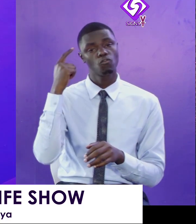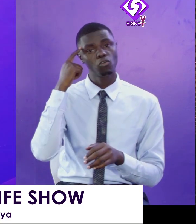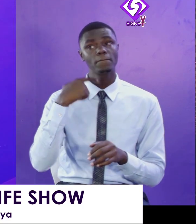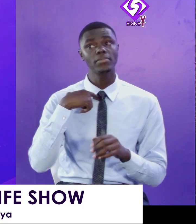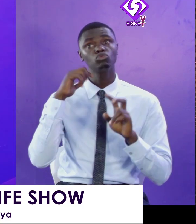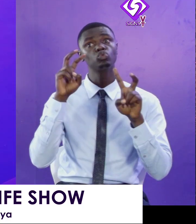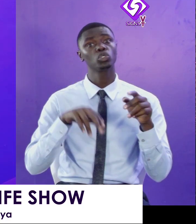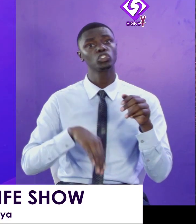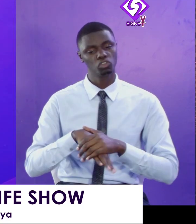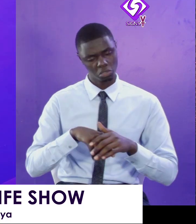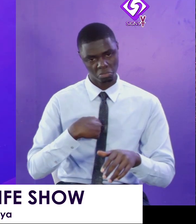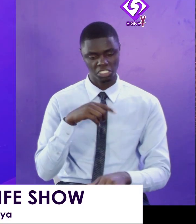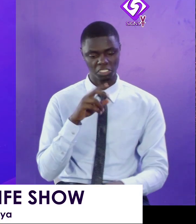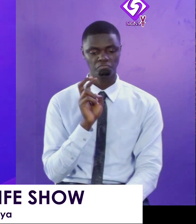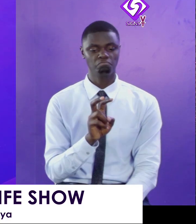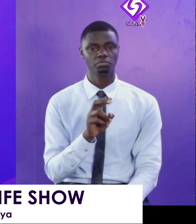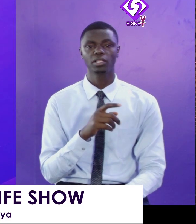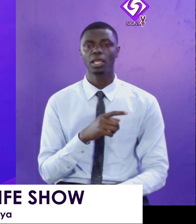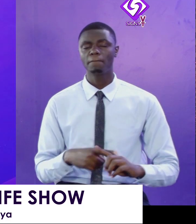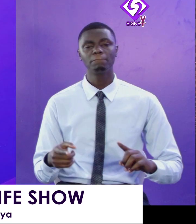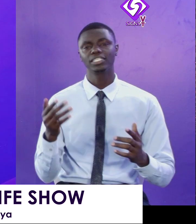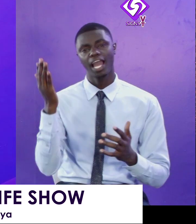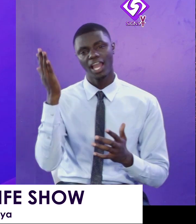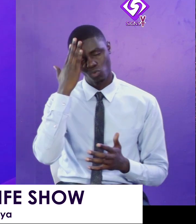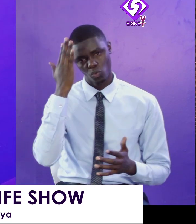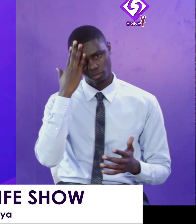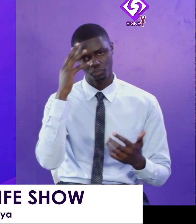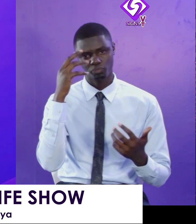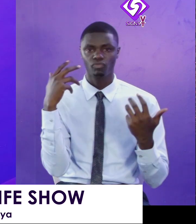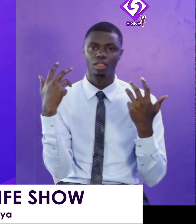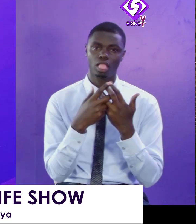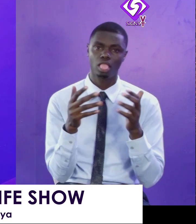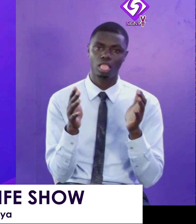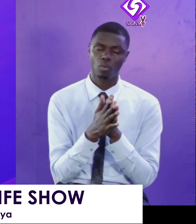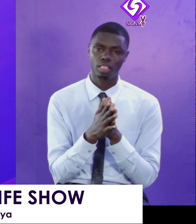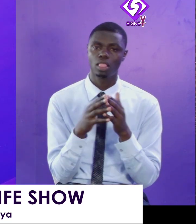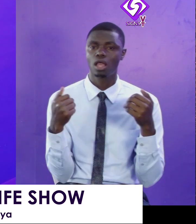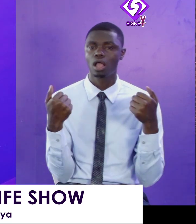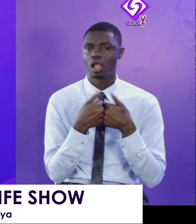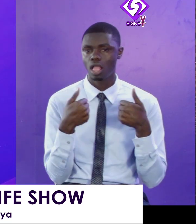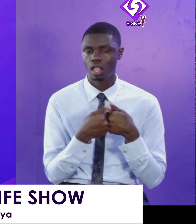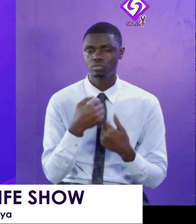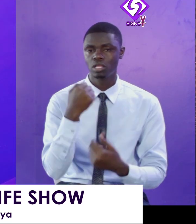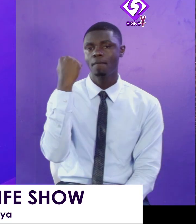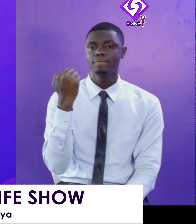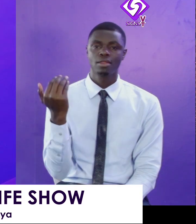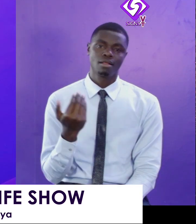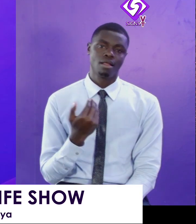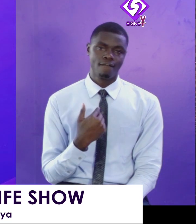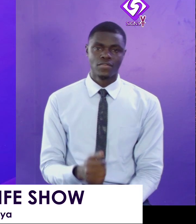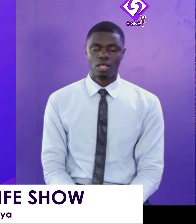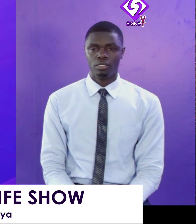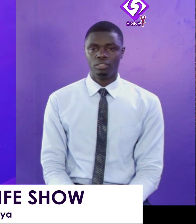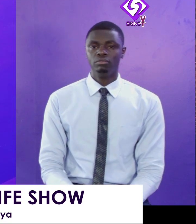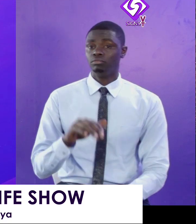it. But this is what I know goes along with games around. There is betting. It is